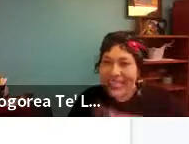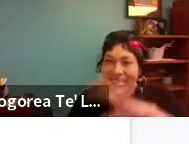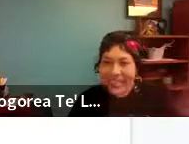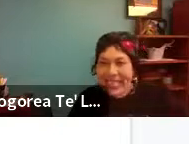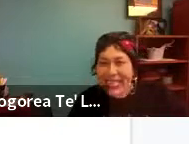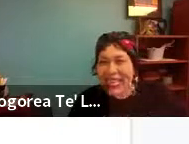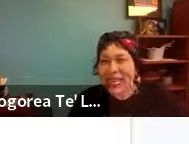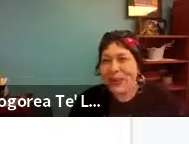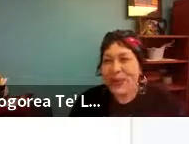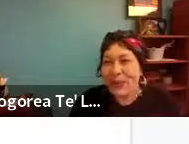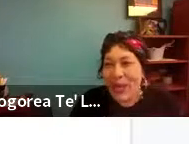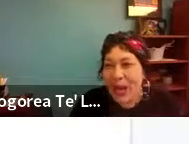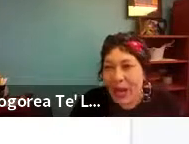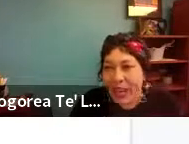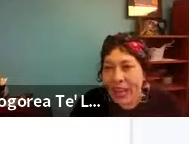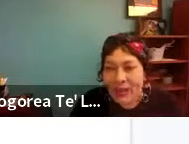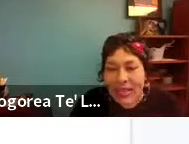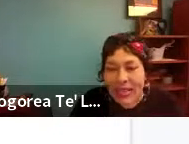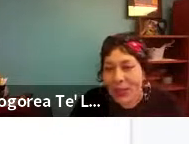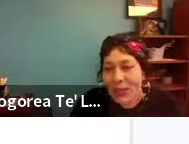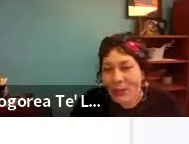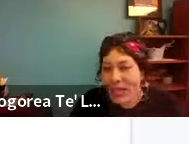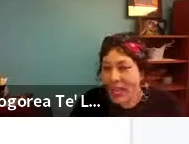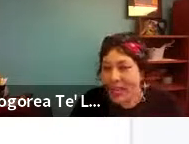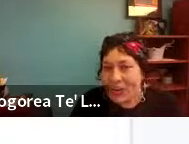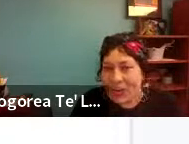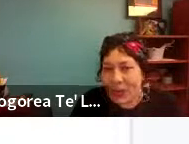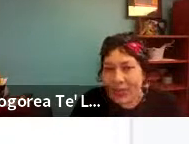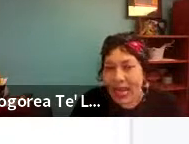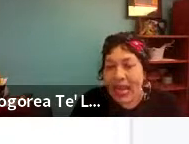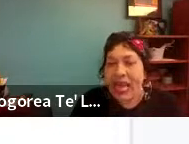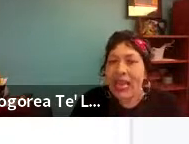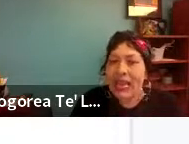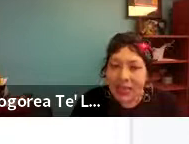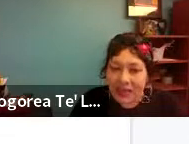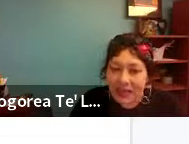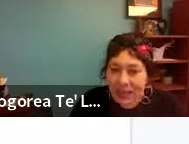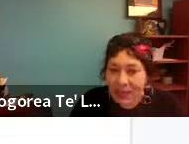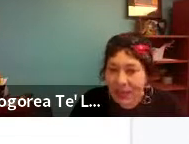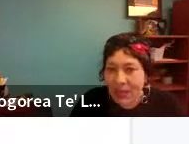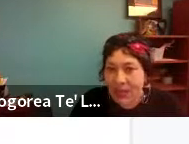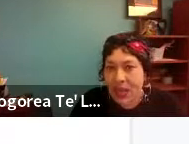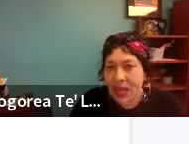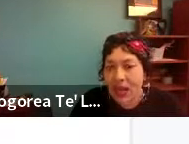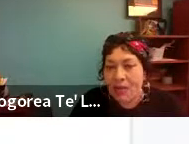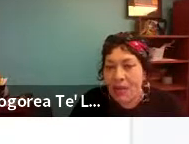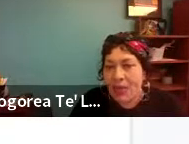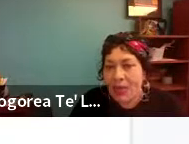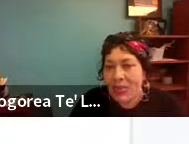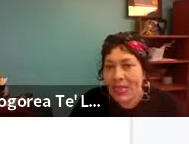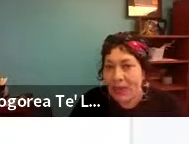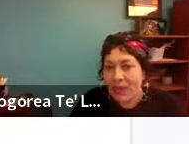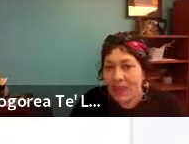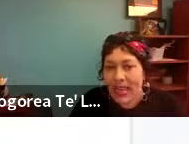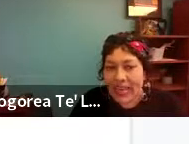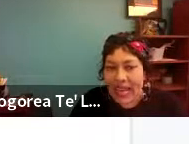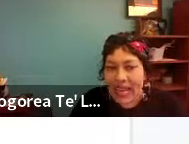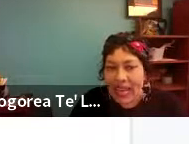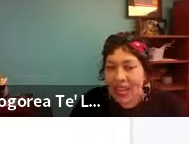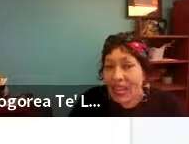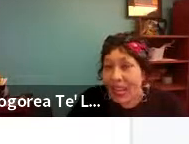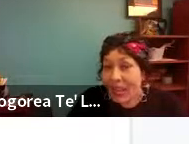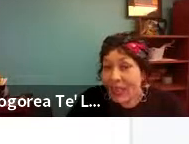orient us into where we are. Right, so in this whole Bay Area, we know there was hell of development around the dot-com boom, Silicon